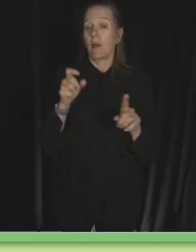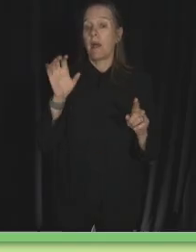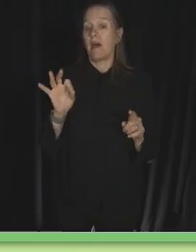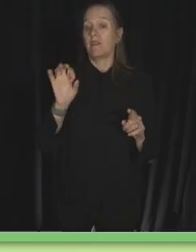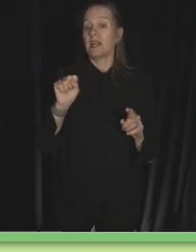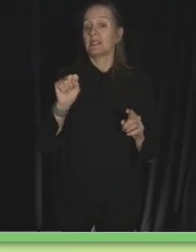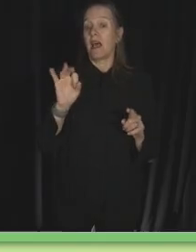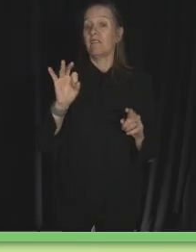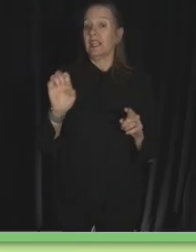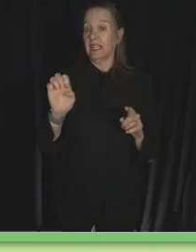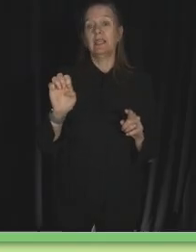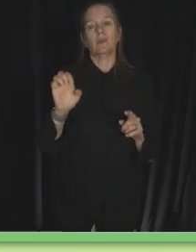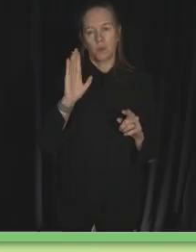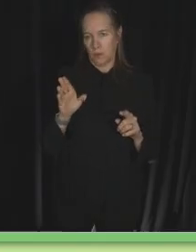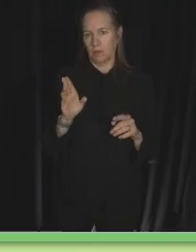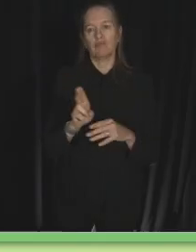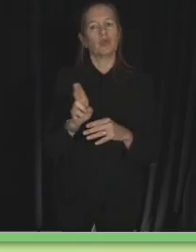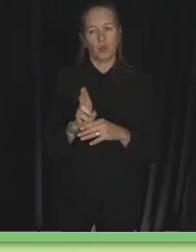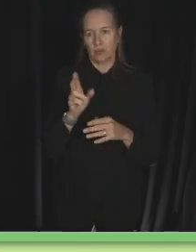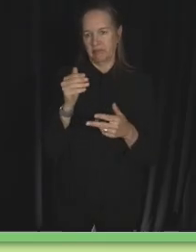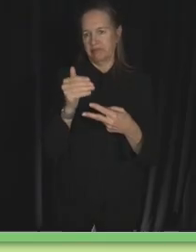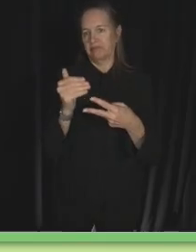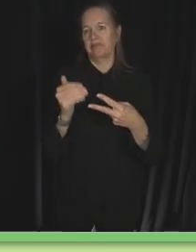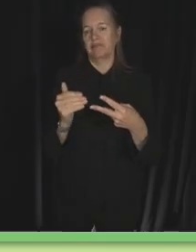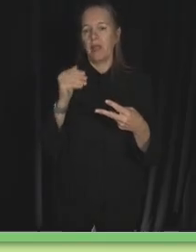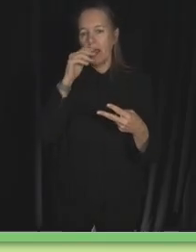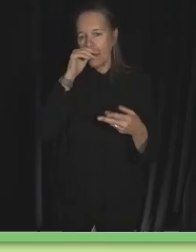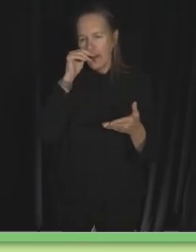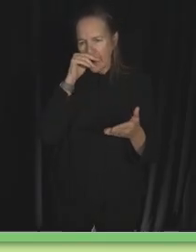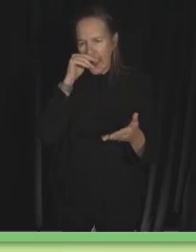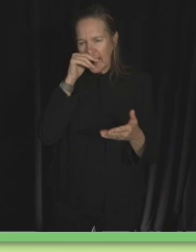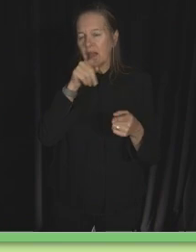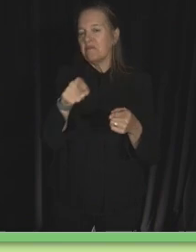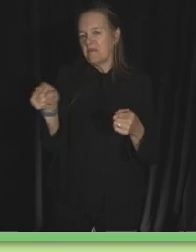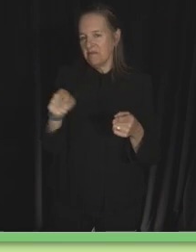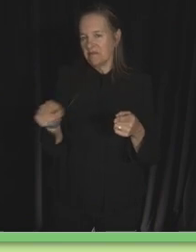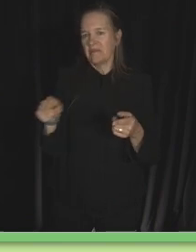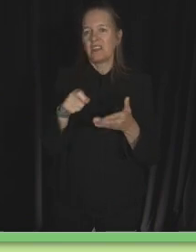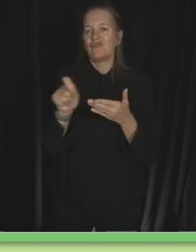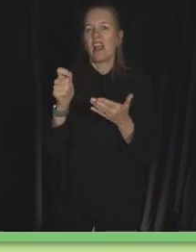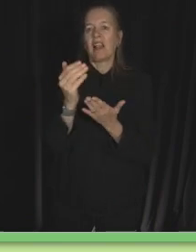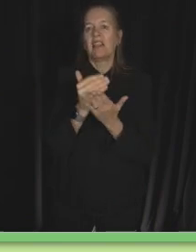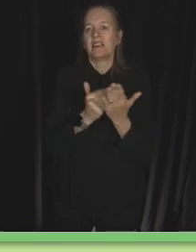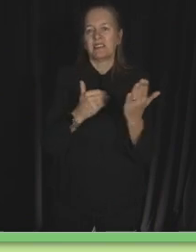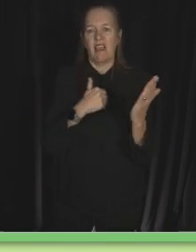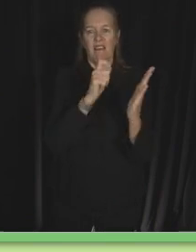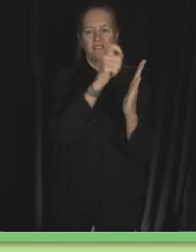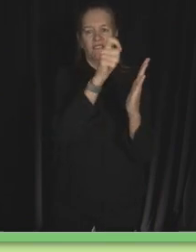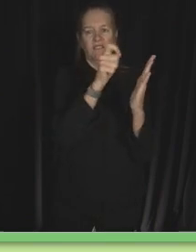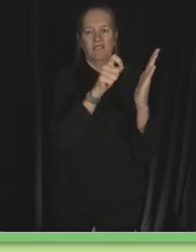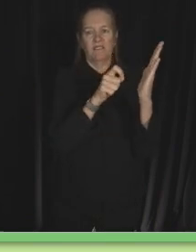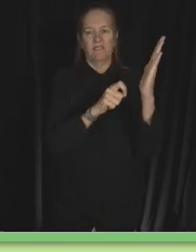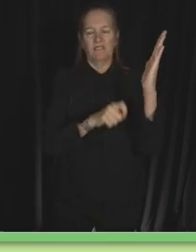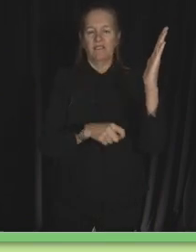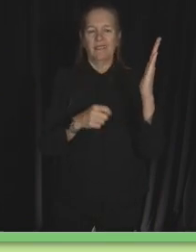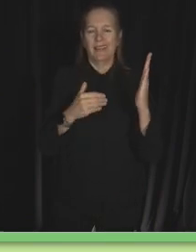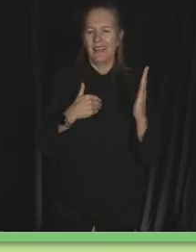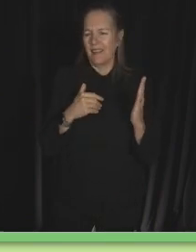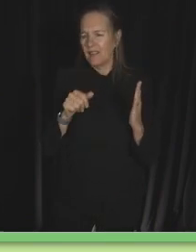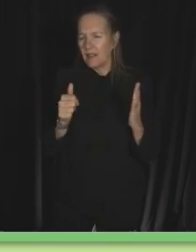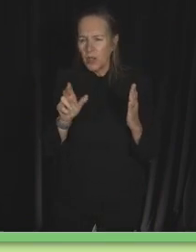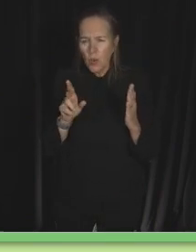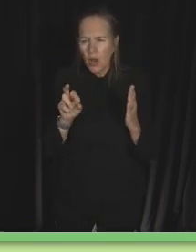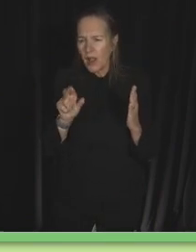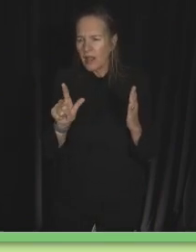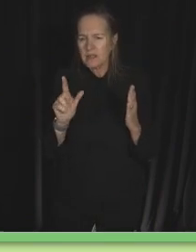and audit your stuff. Use that as well. And there's some checklists from OSSF out there. There's a smaller URL somewhere, but this is about